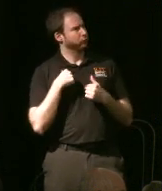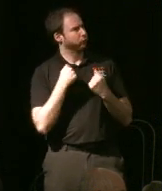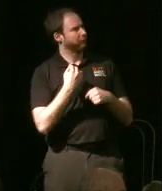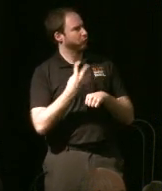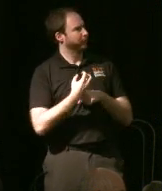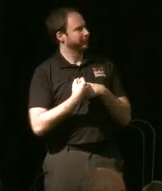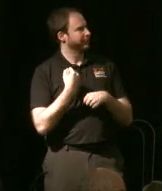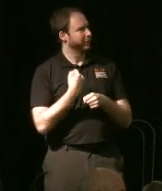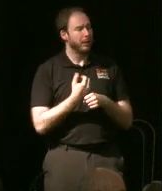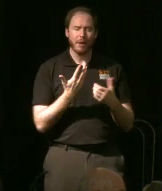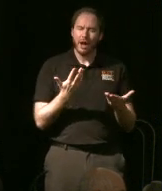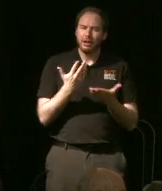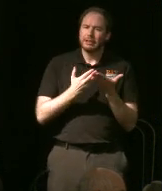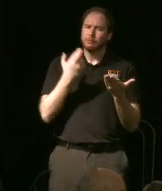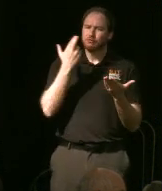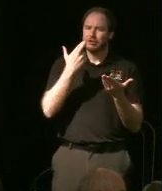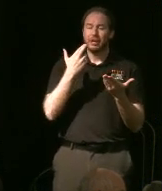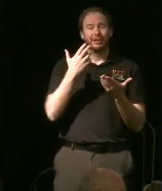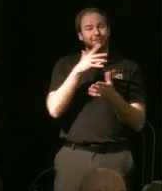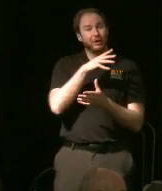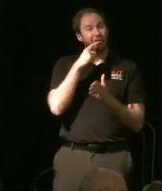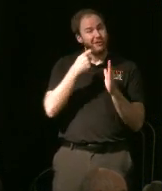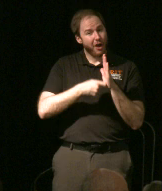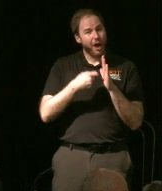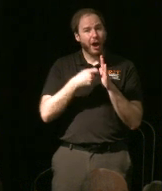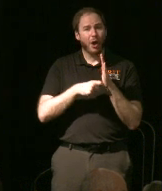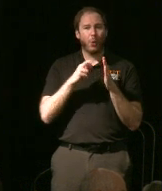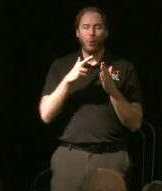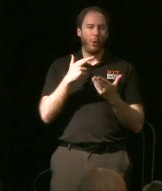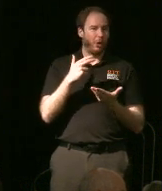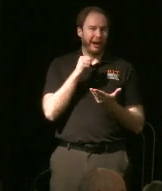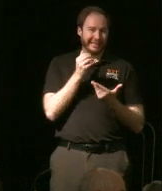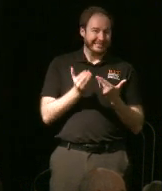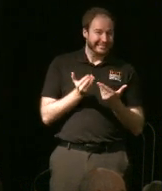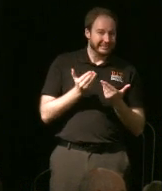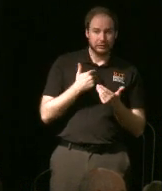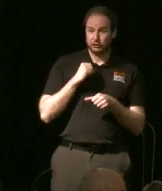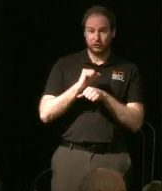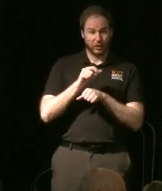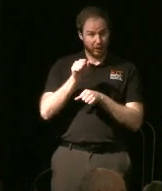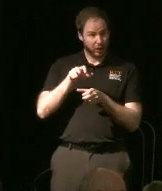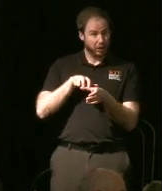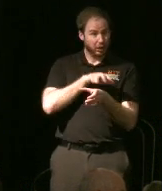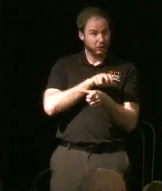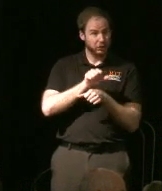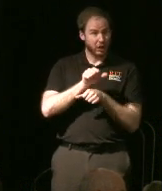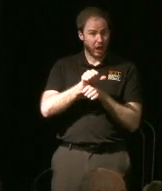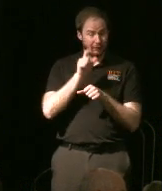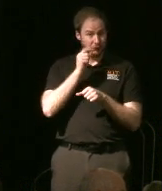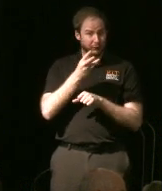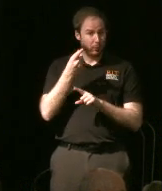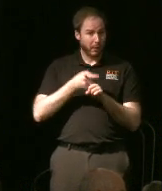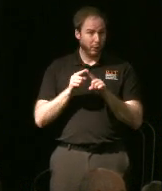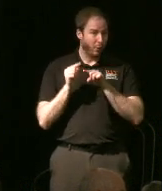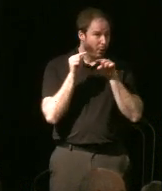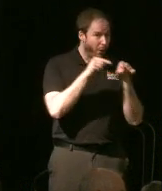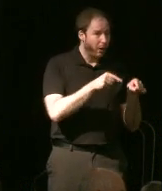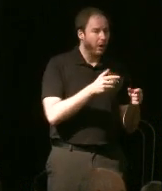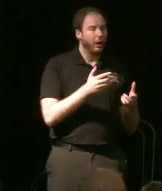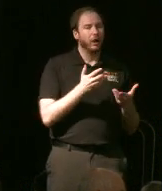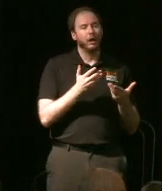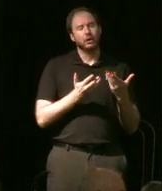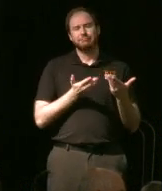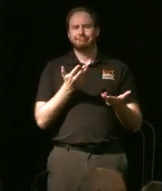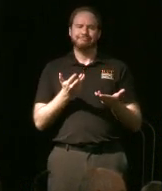there are reasons. There is cost and inconvenience associated. You got jobs. Can you leave your job to do this? And